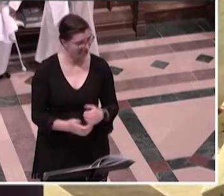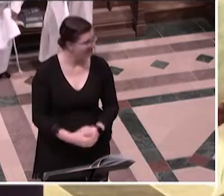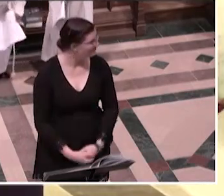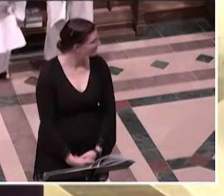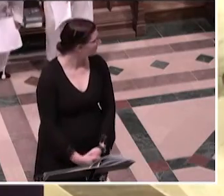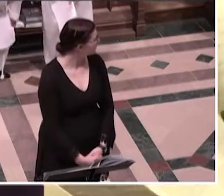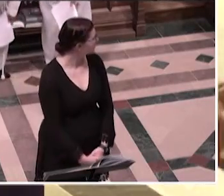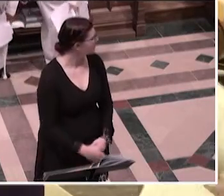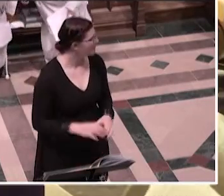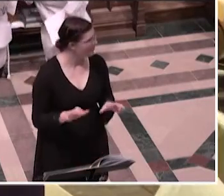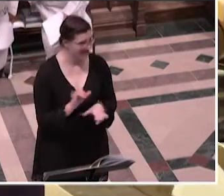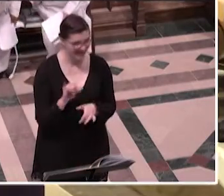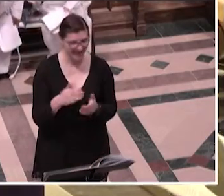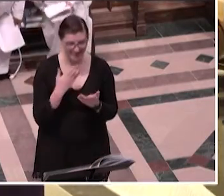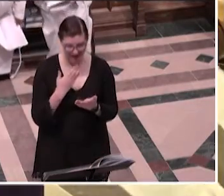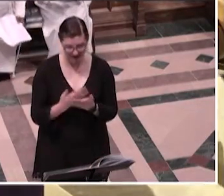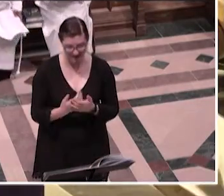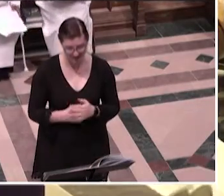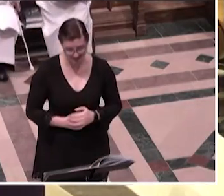You did that well.